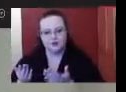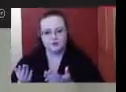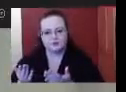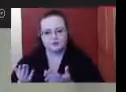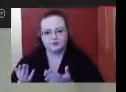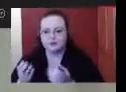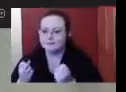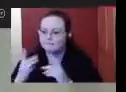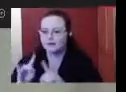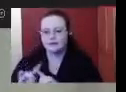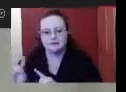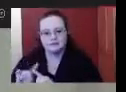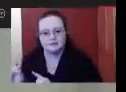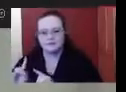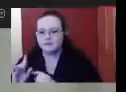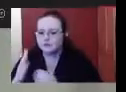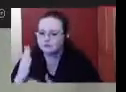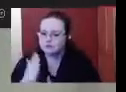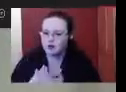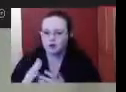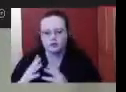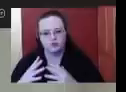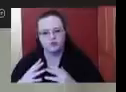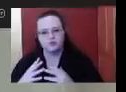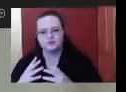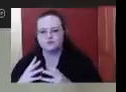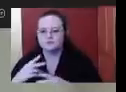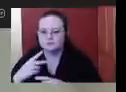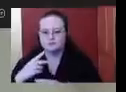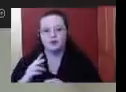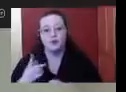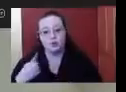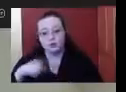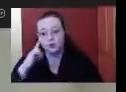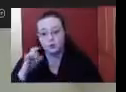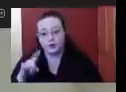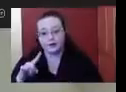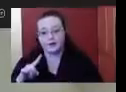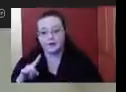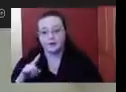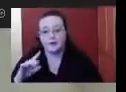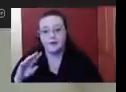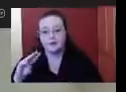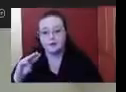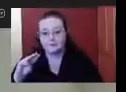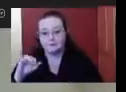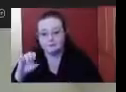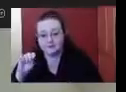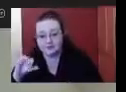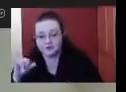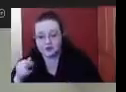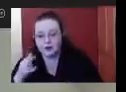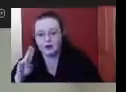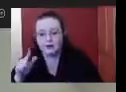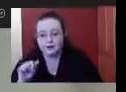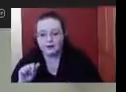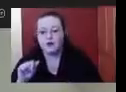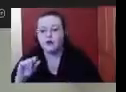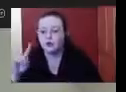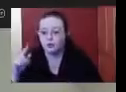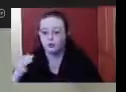exist. We'd like to acknowledge and thank the Mississaugas of the Credit First Nation for sharing their traditional territory with